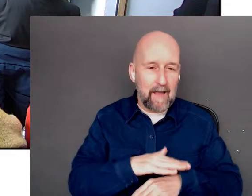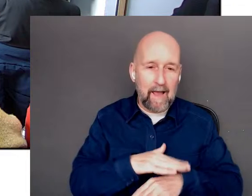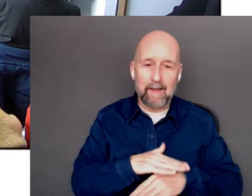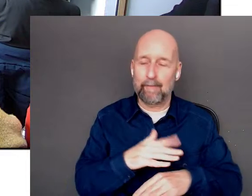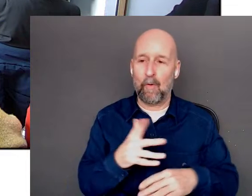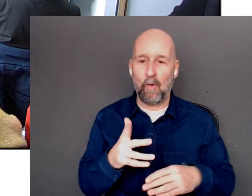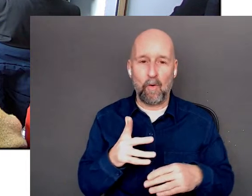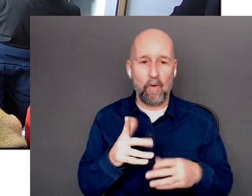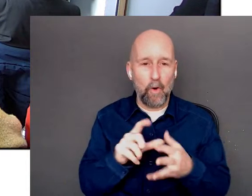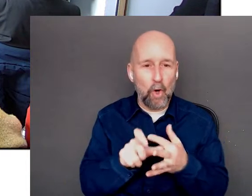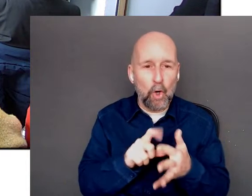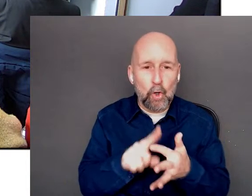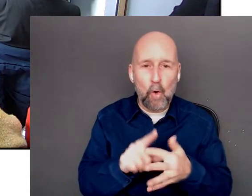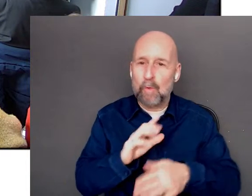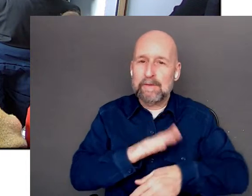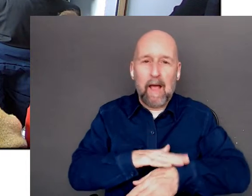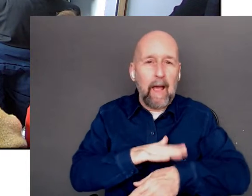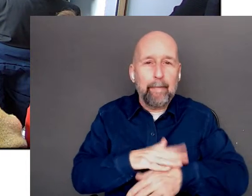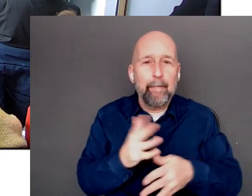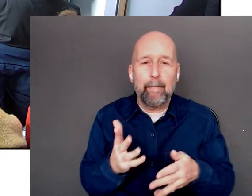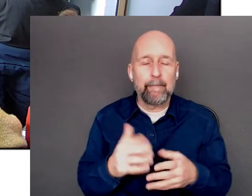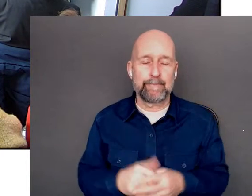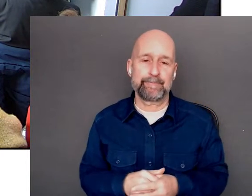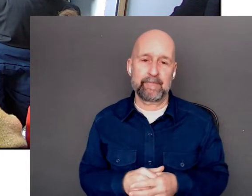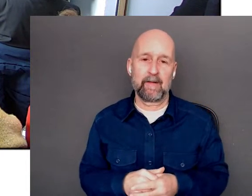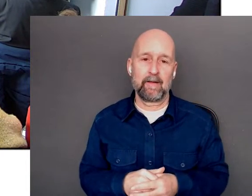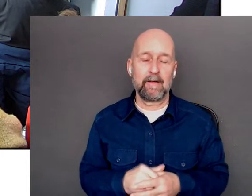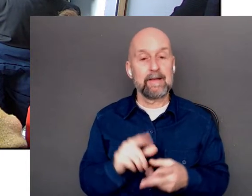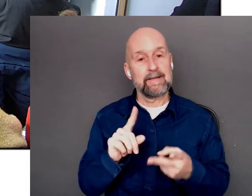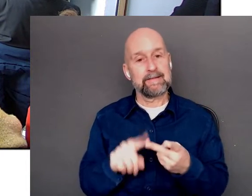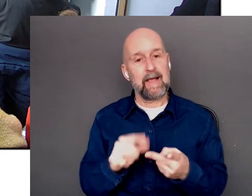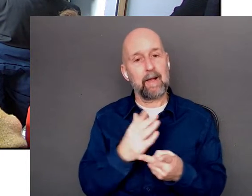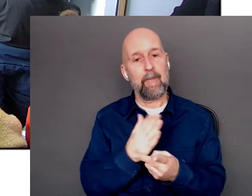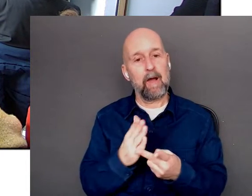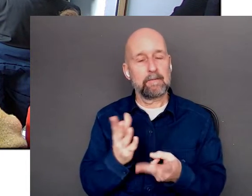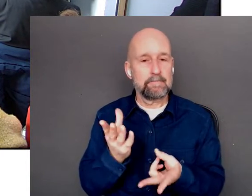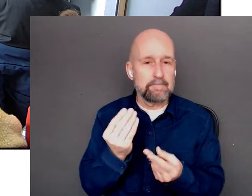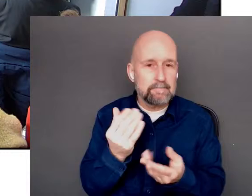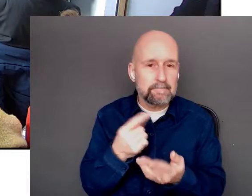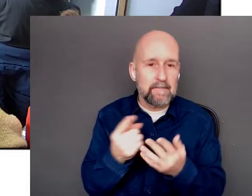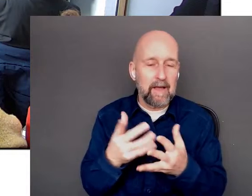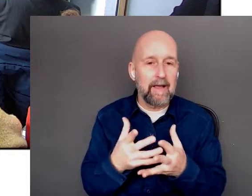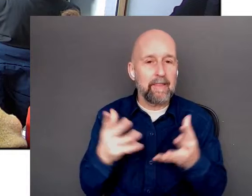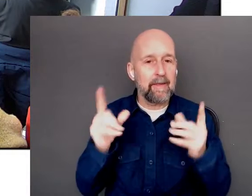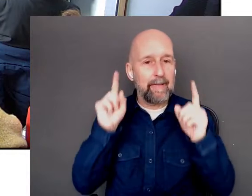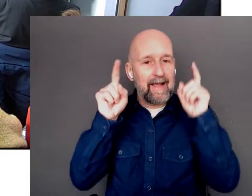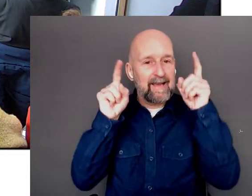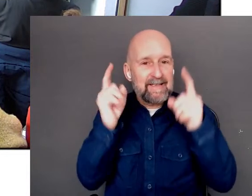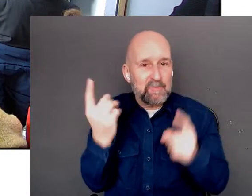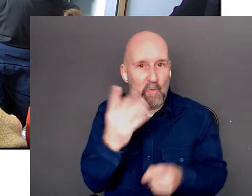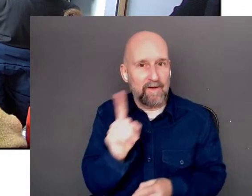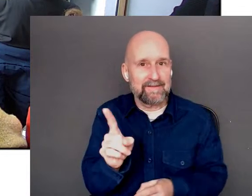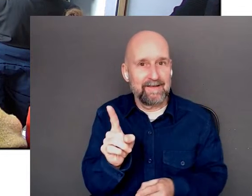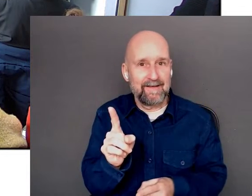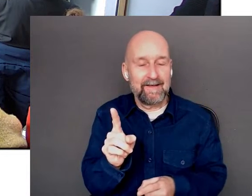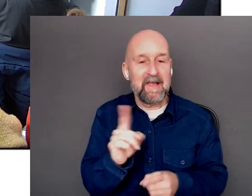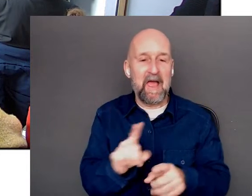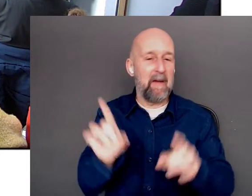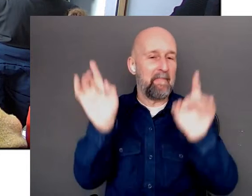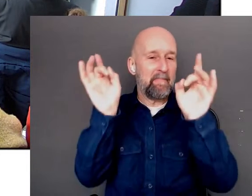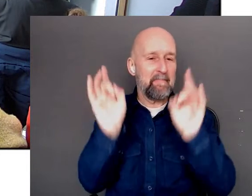whatever. And then I guess like second part, I would love to hear like what those big ideas are, if you could like magically make them